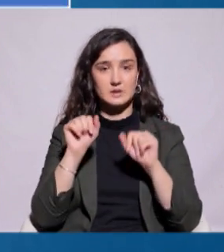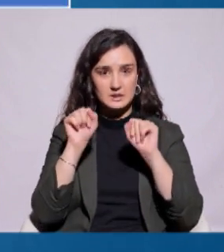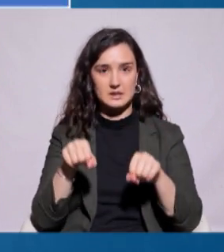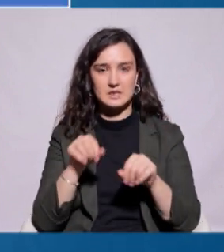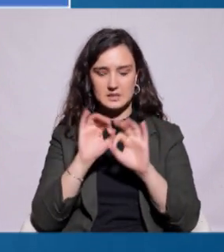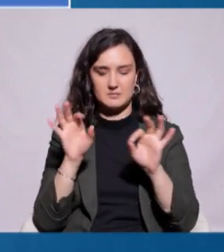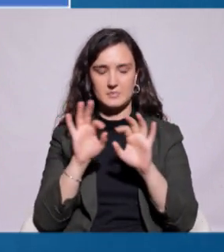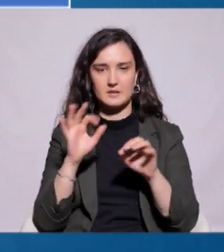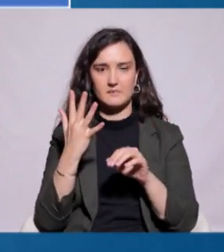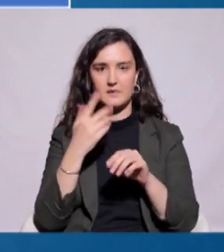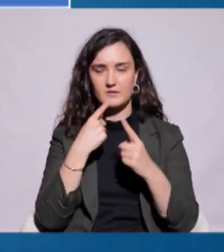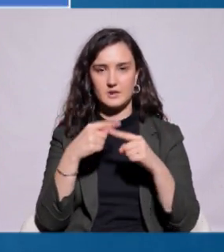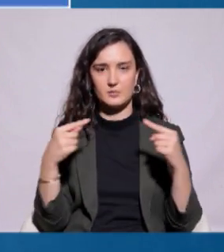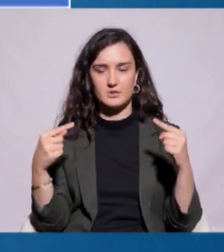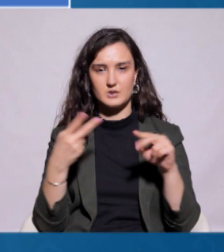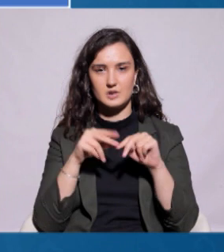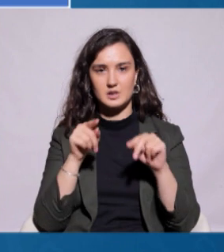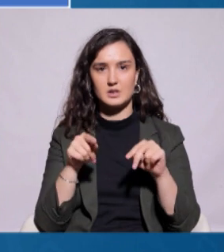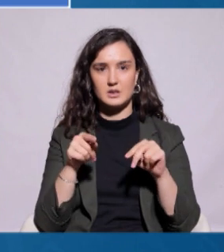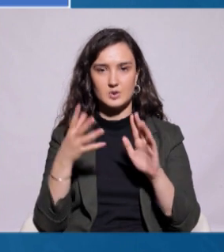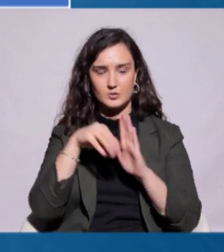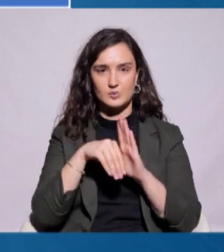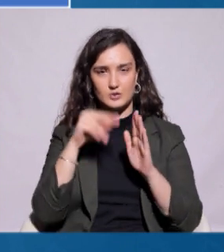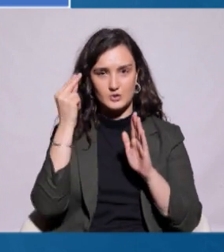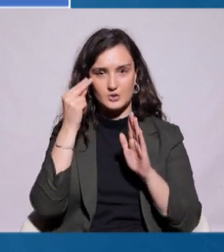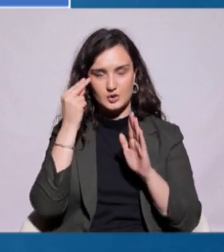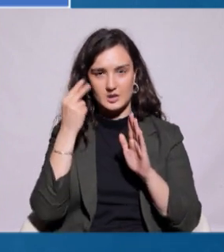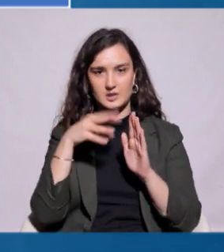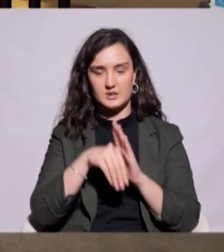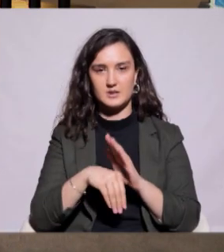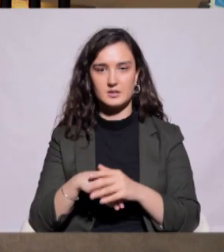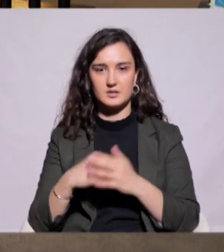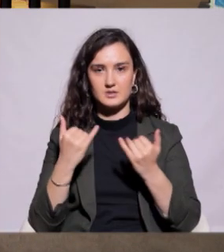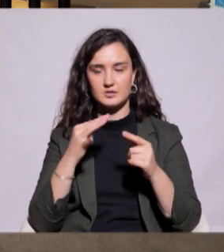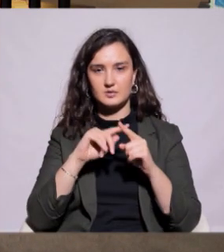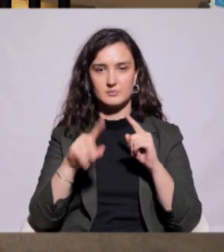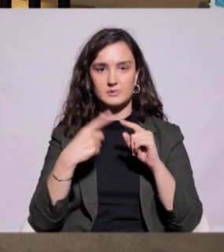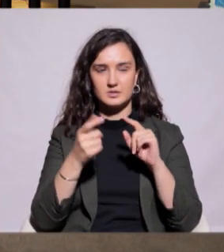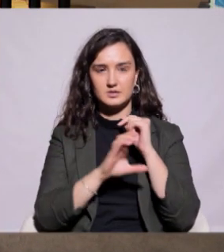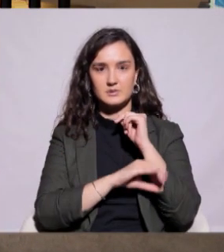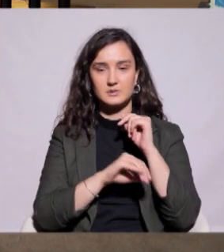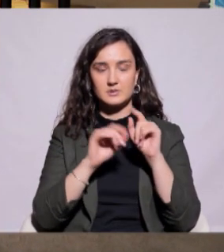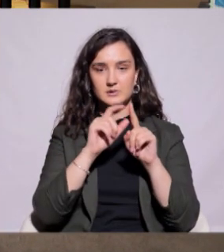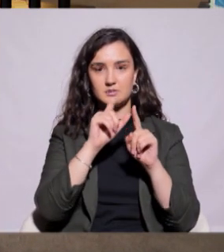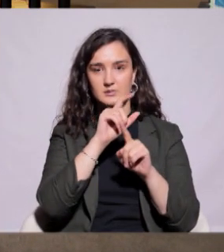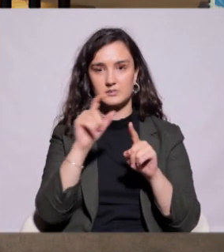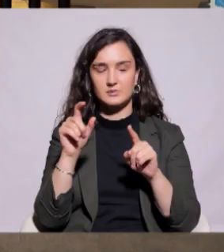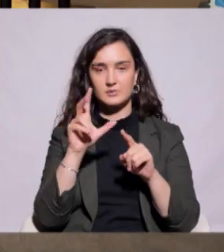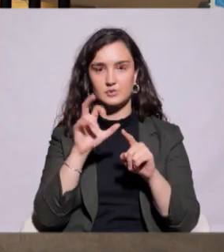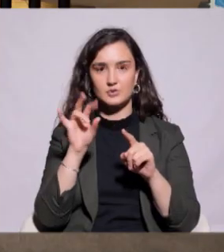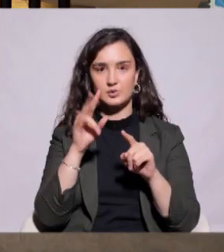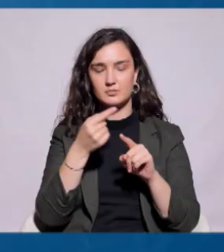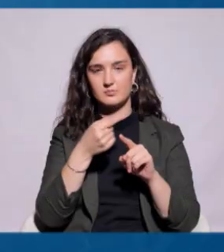can speak 5 languages, including Chinese. And our next sentence is,